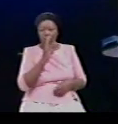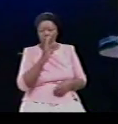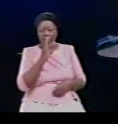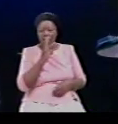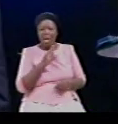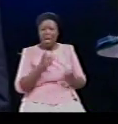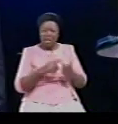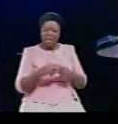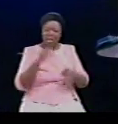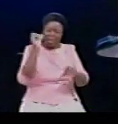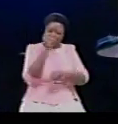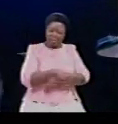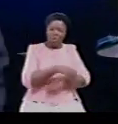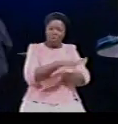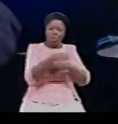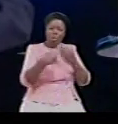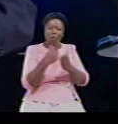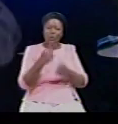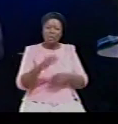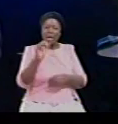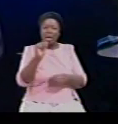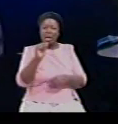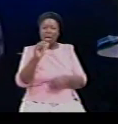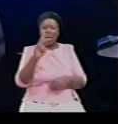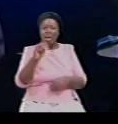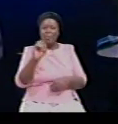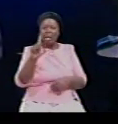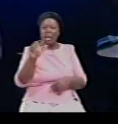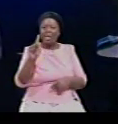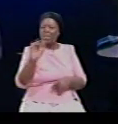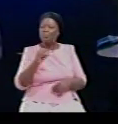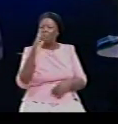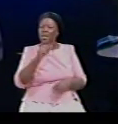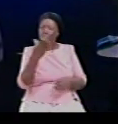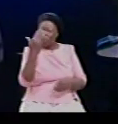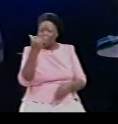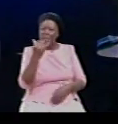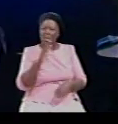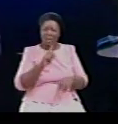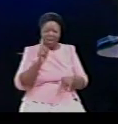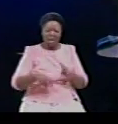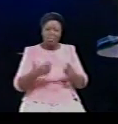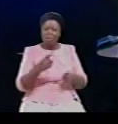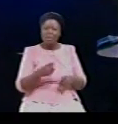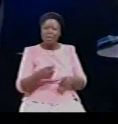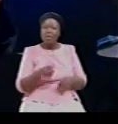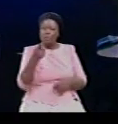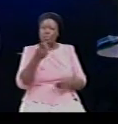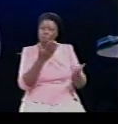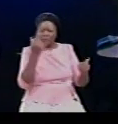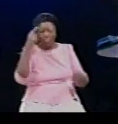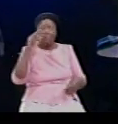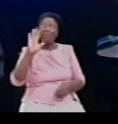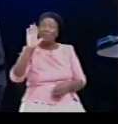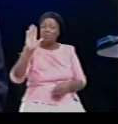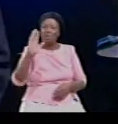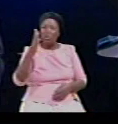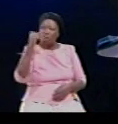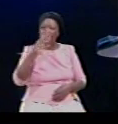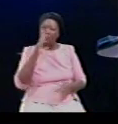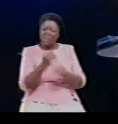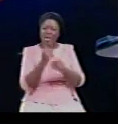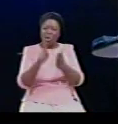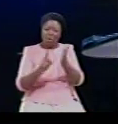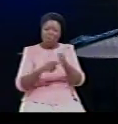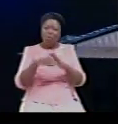Why can't you go to him? Why don't you gloss at your hand? What you take your life into your hand? That's what he